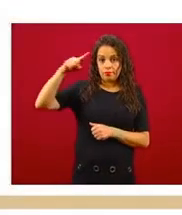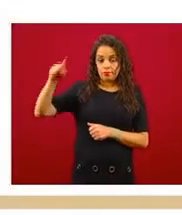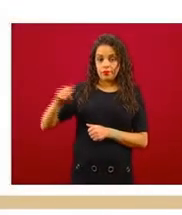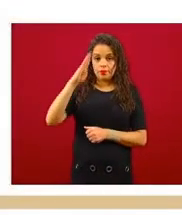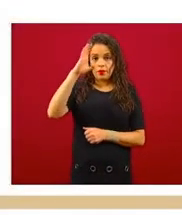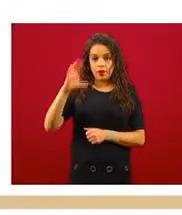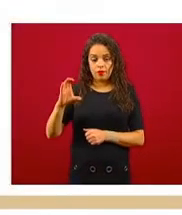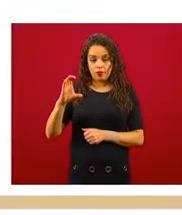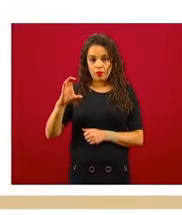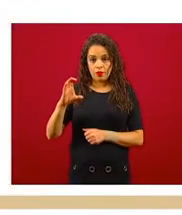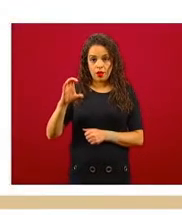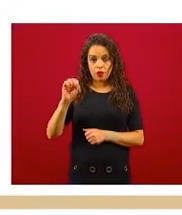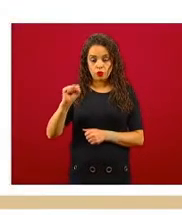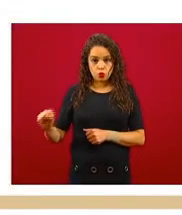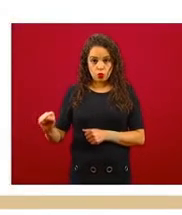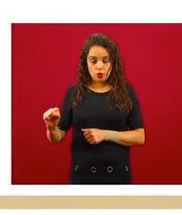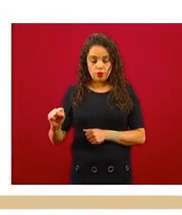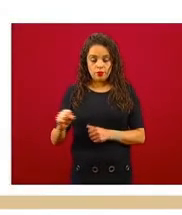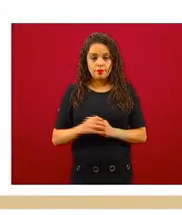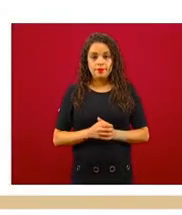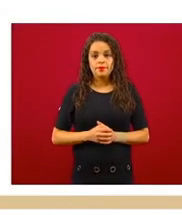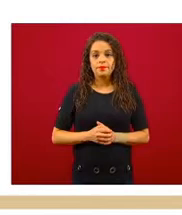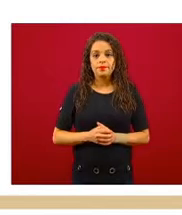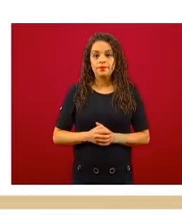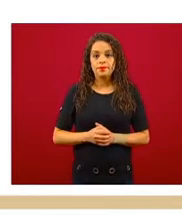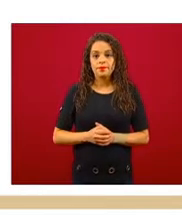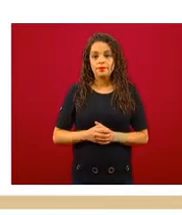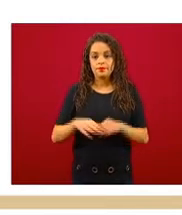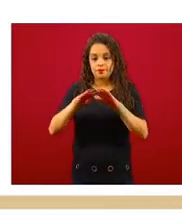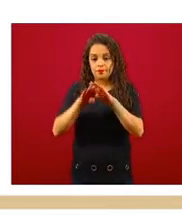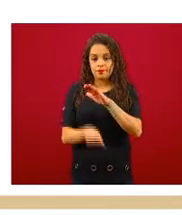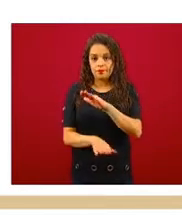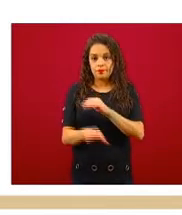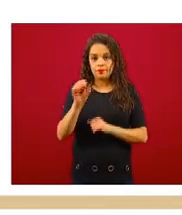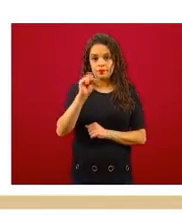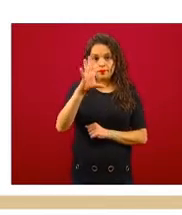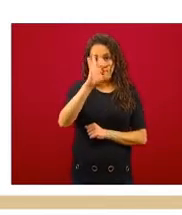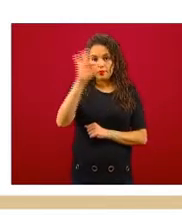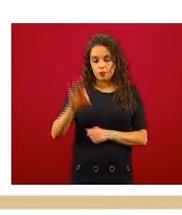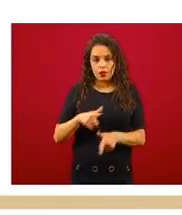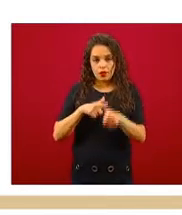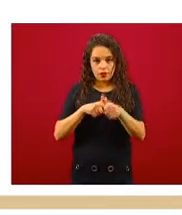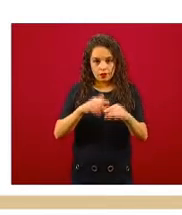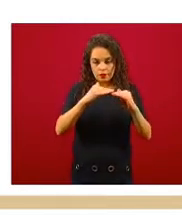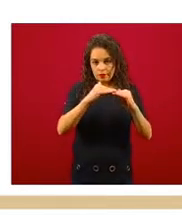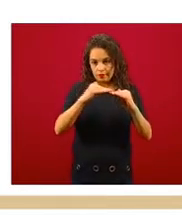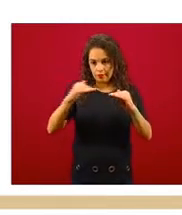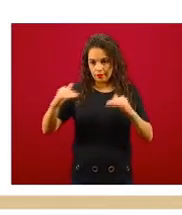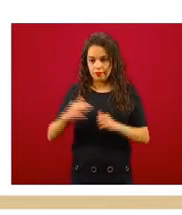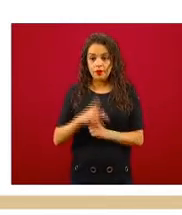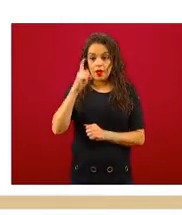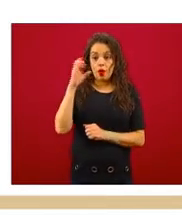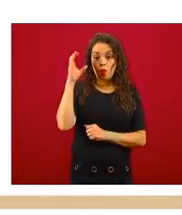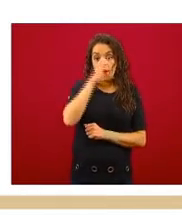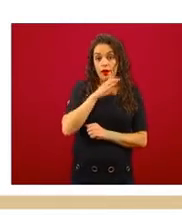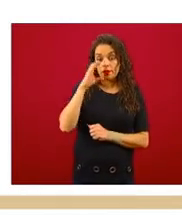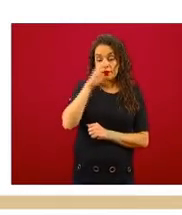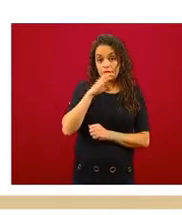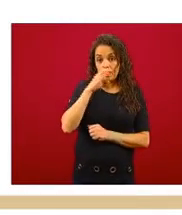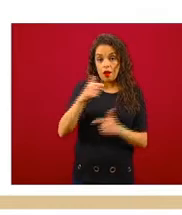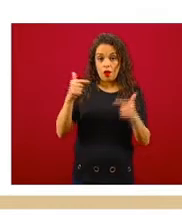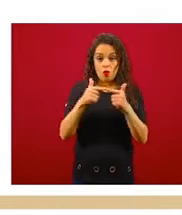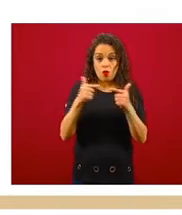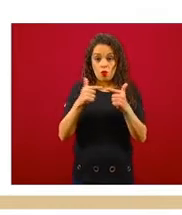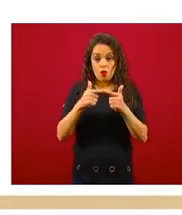As you can see on the first 4 graphs, Baja California Sur has been able to maintain levels below the